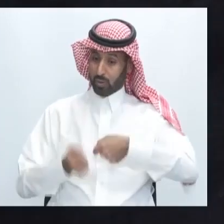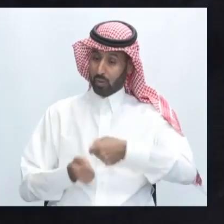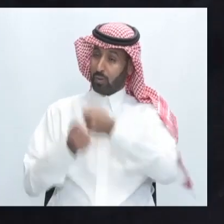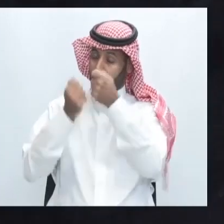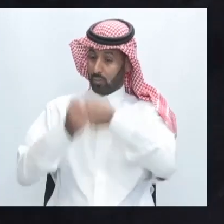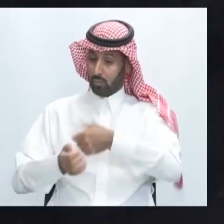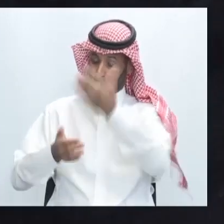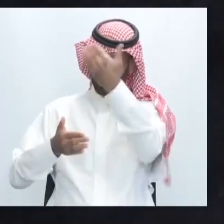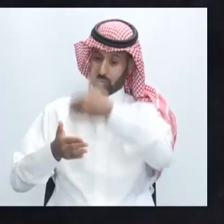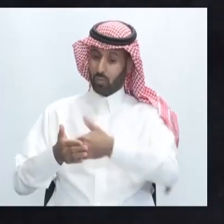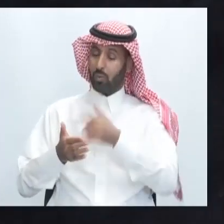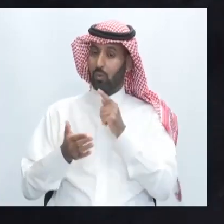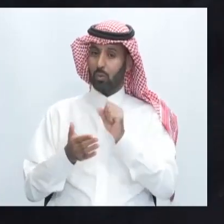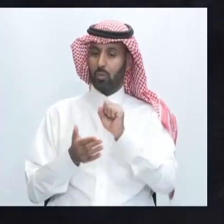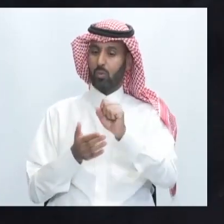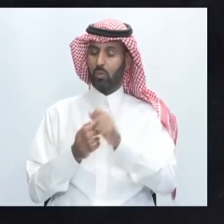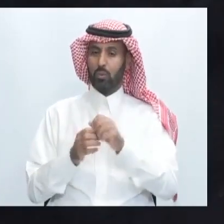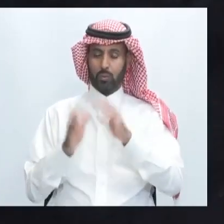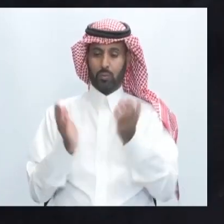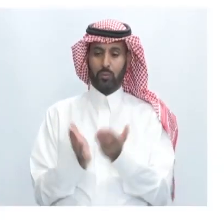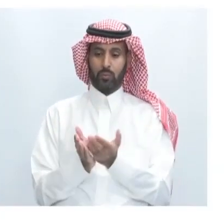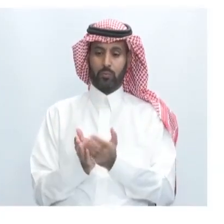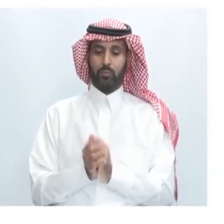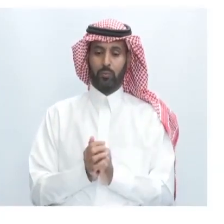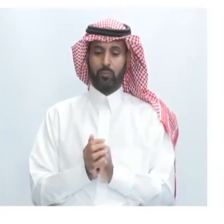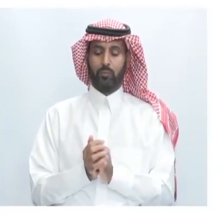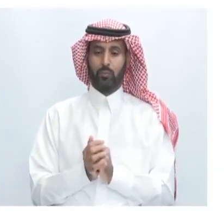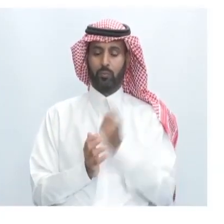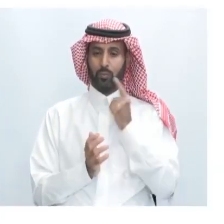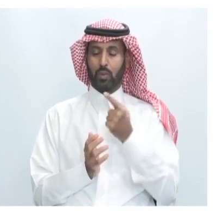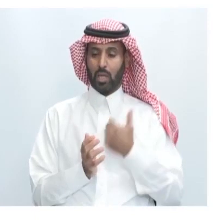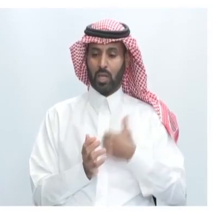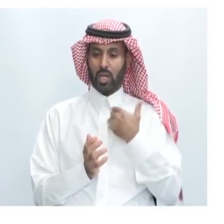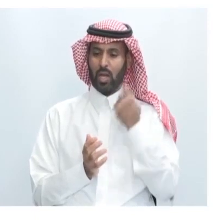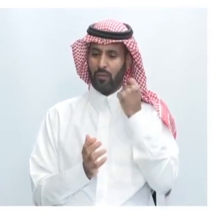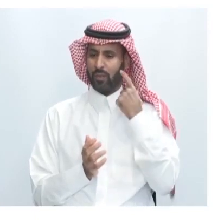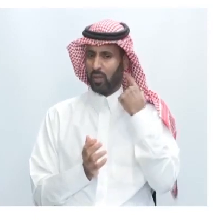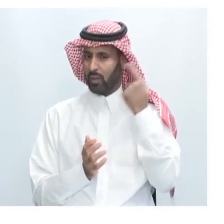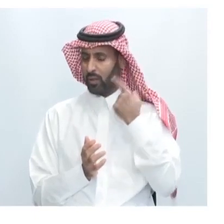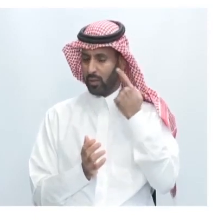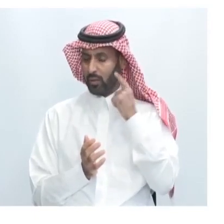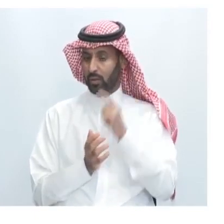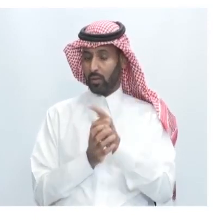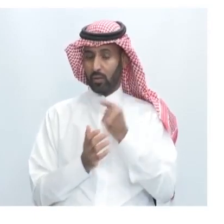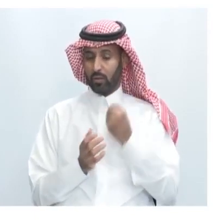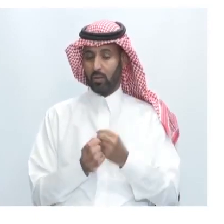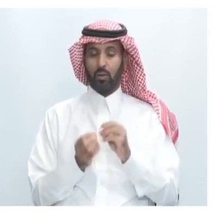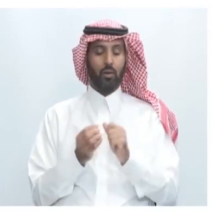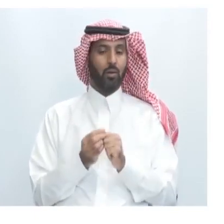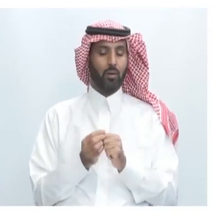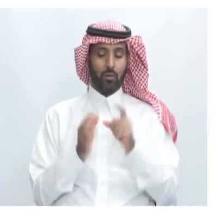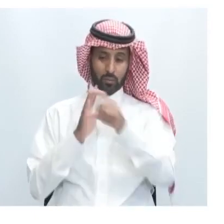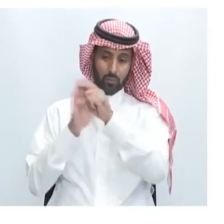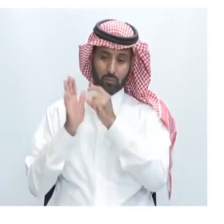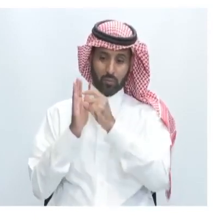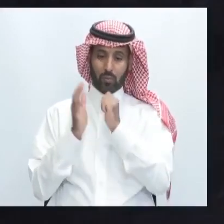room with. So the psychology of color. This is the title of the article we're